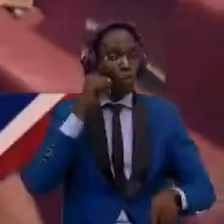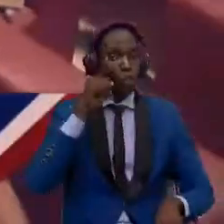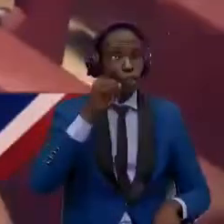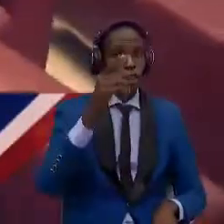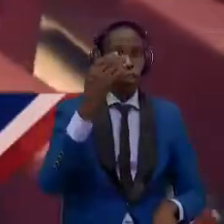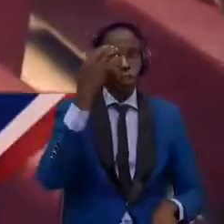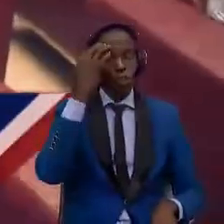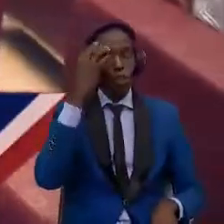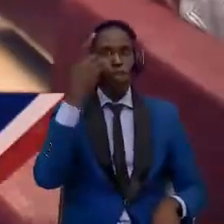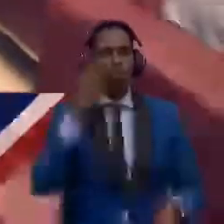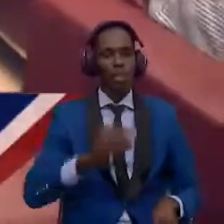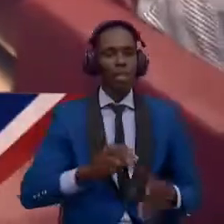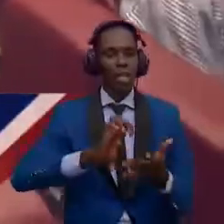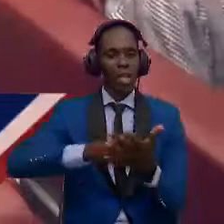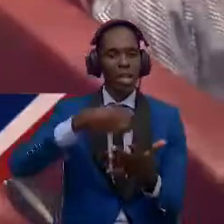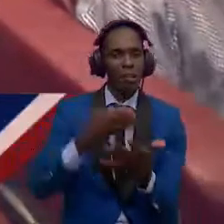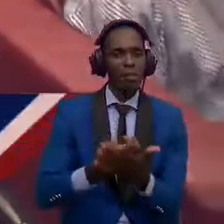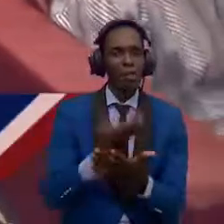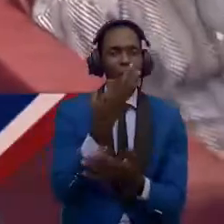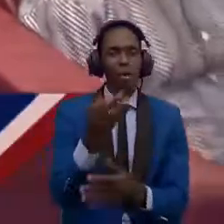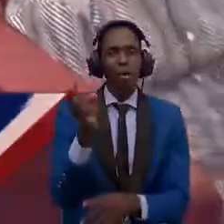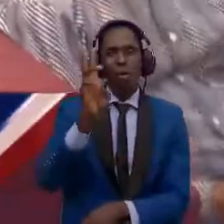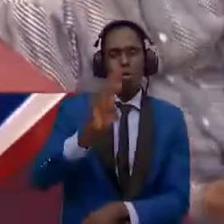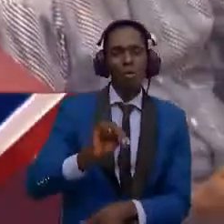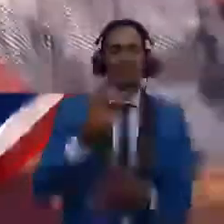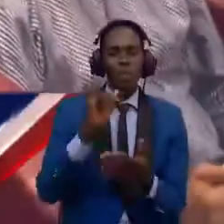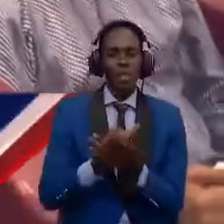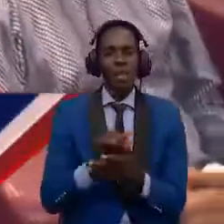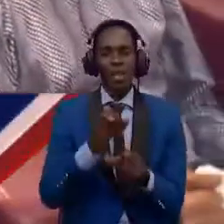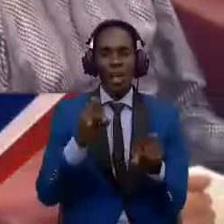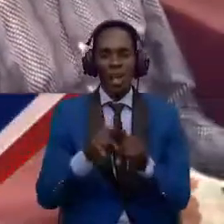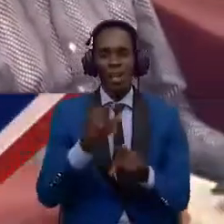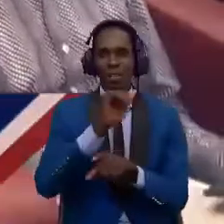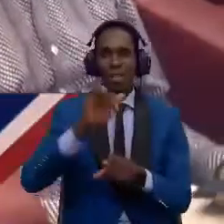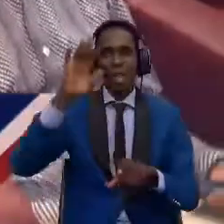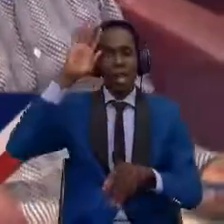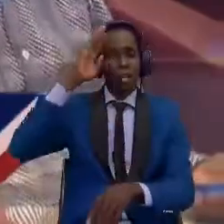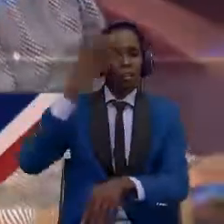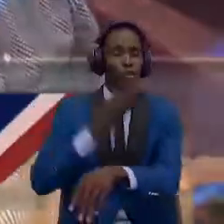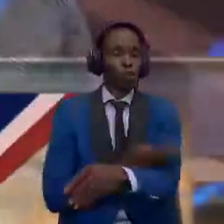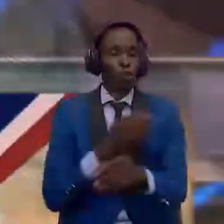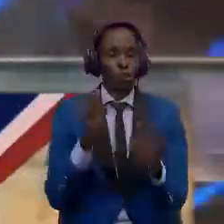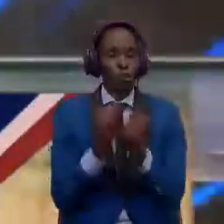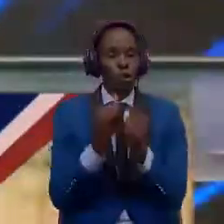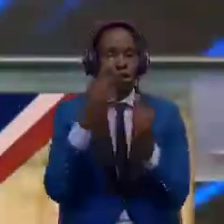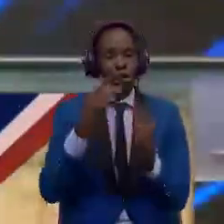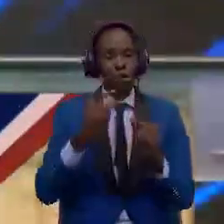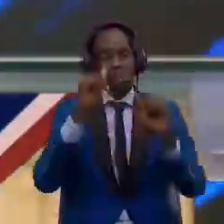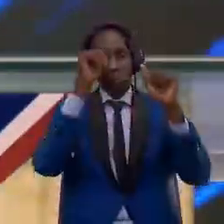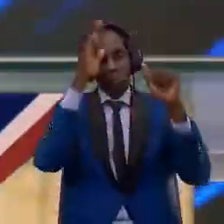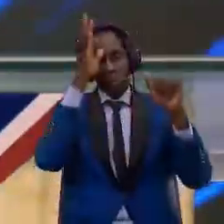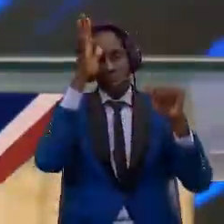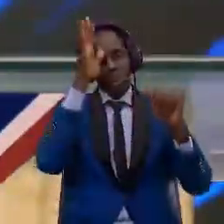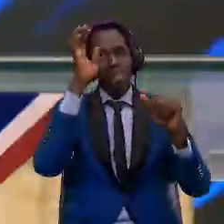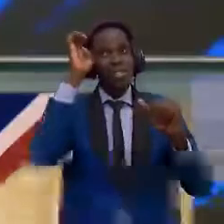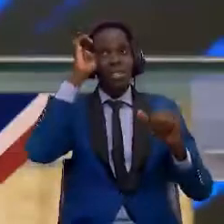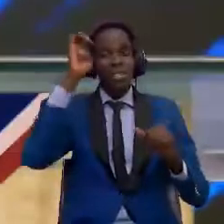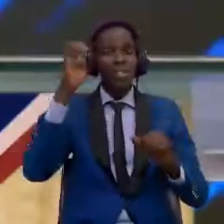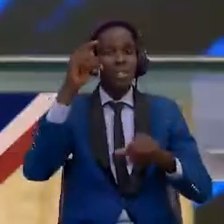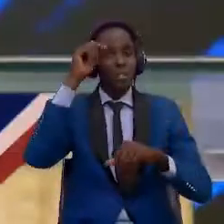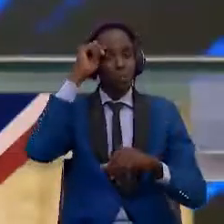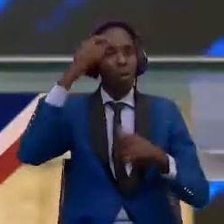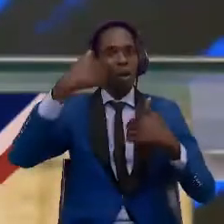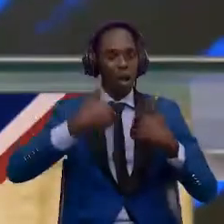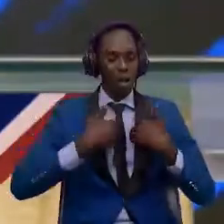proof of him that as a son with the Father, he has served with me in